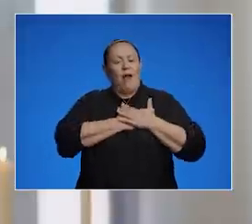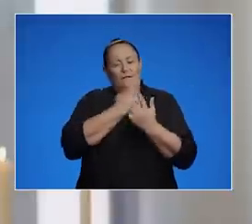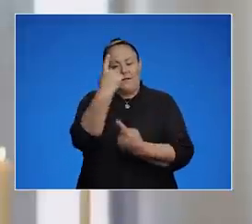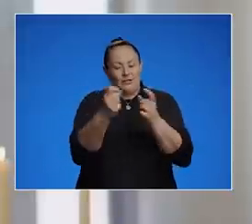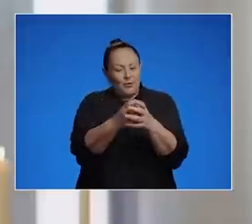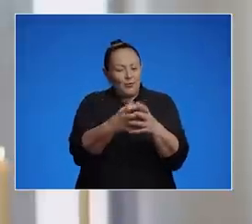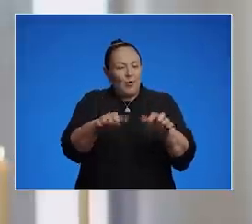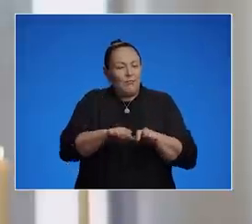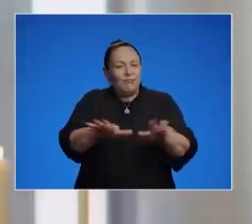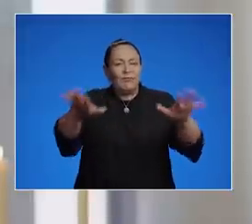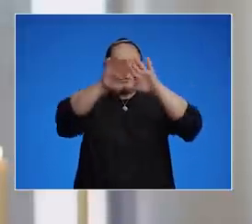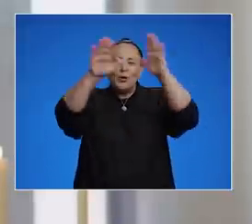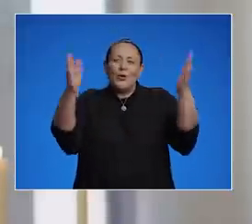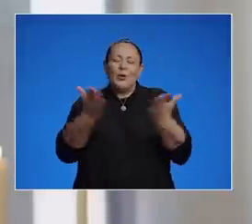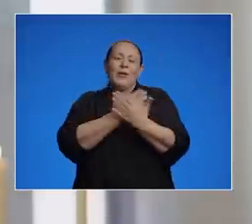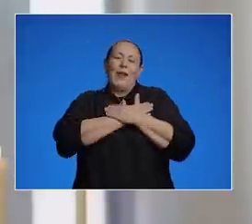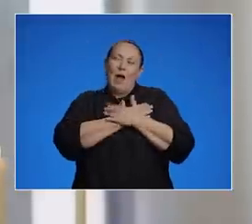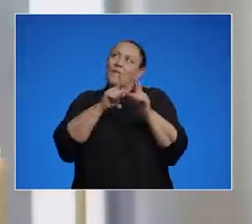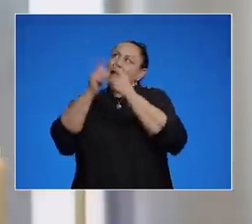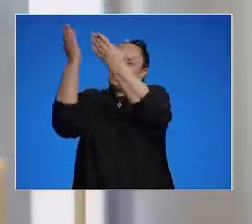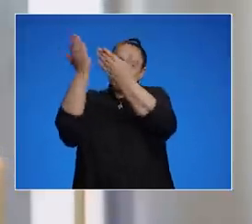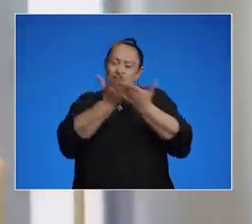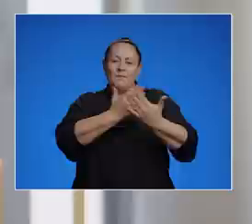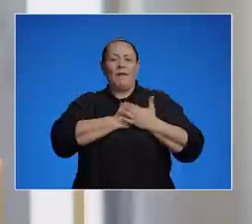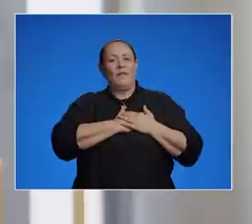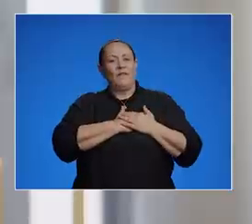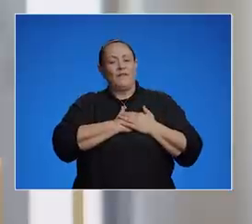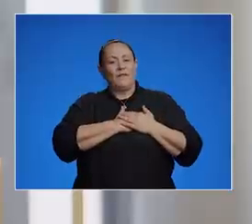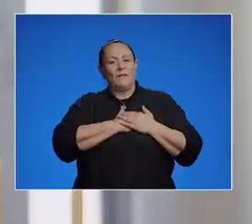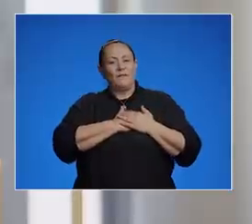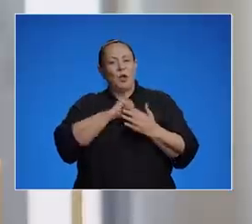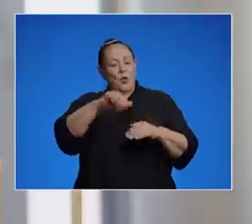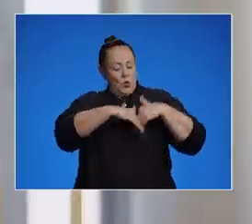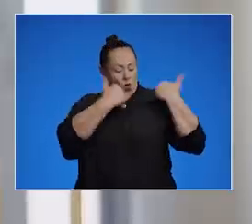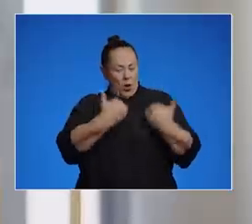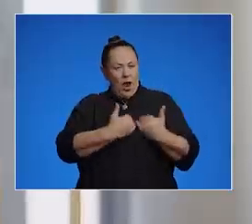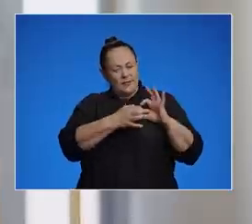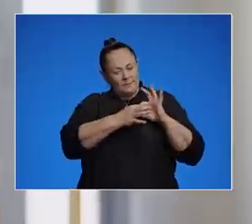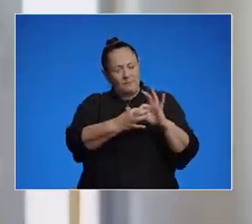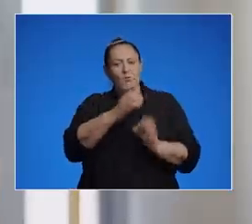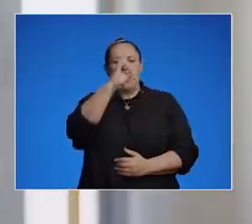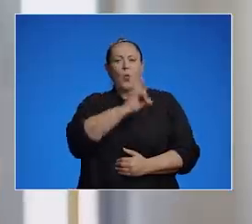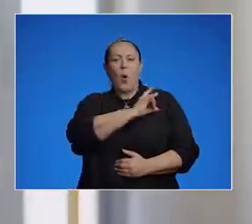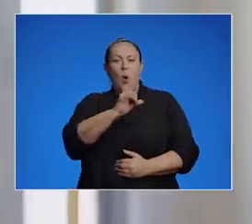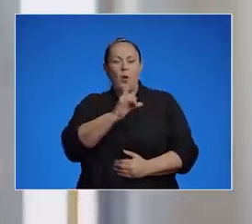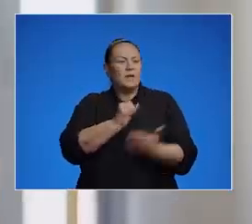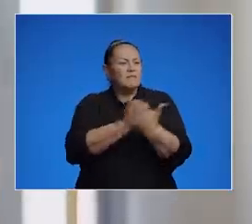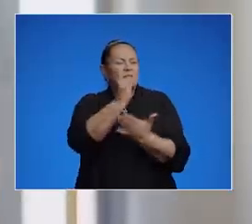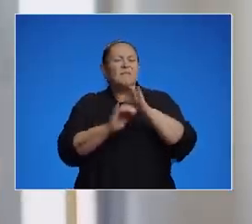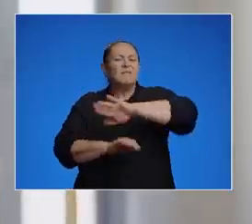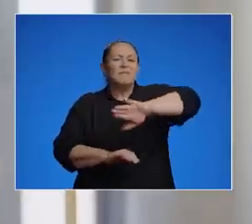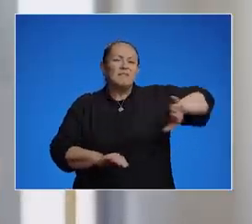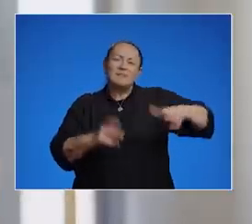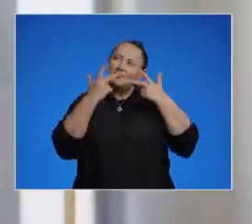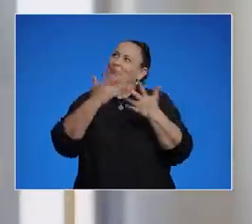another and the whole human race as much as we love you. And may he so confirm your hearts in holiness, that you may be blameless in the sight of